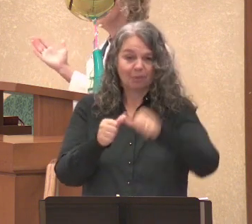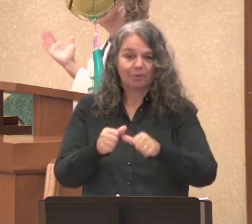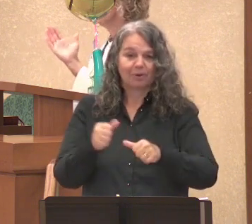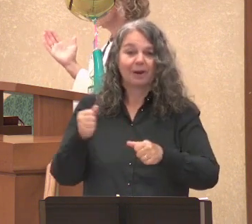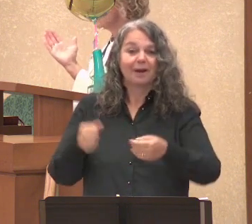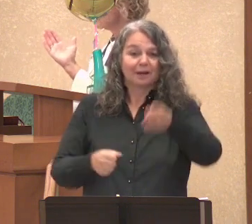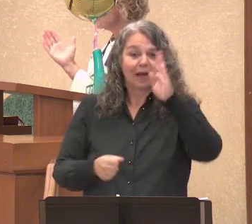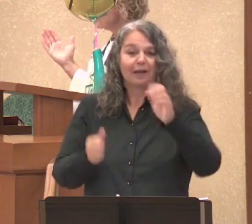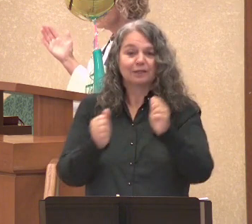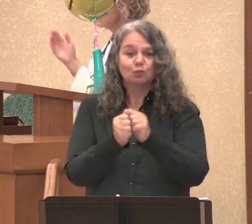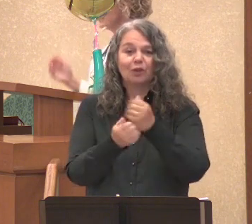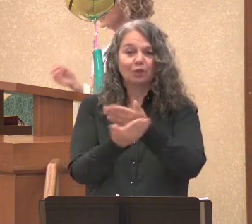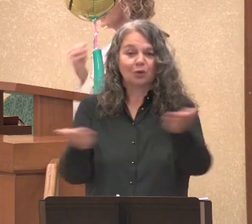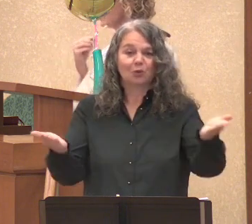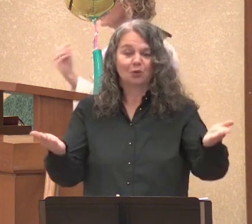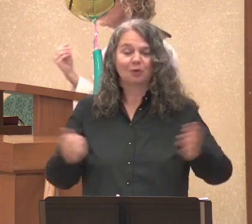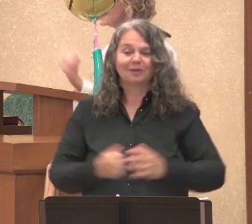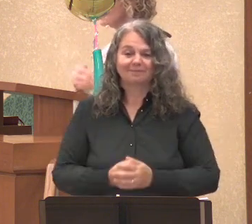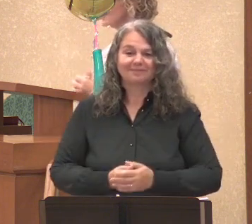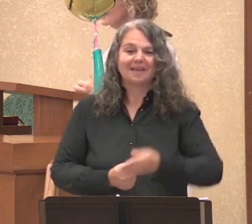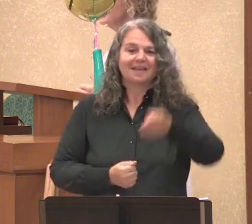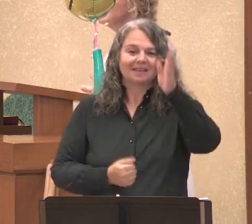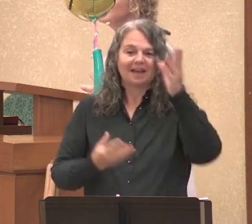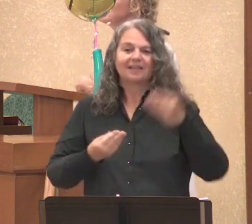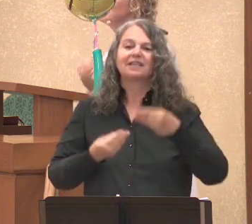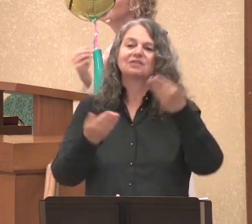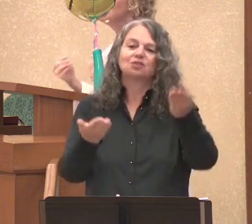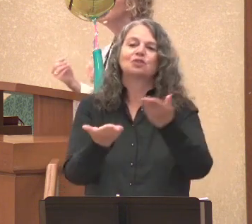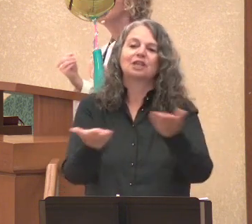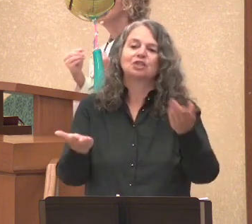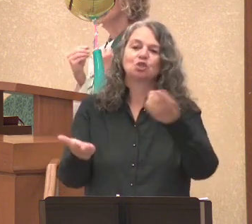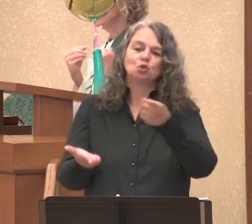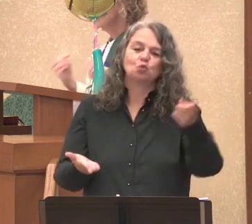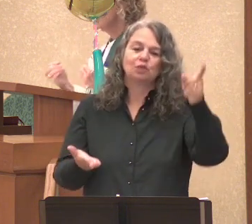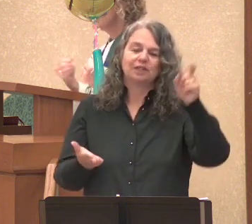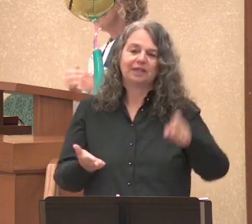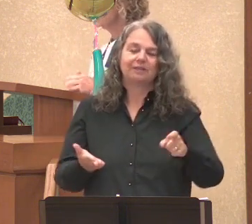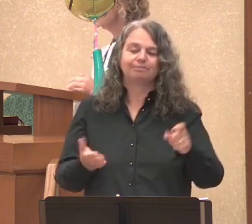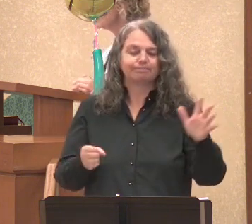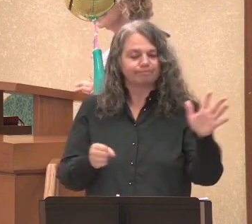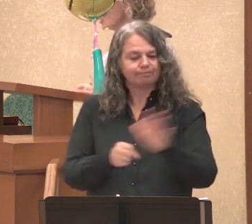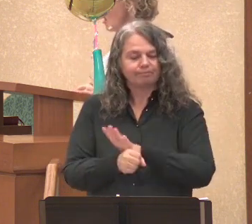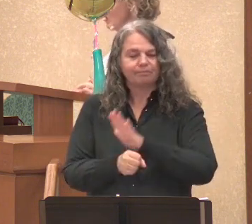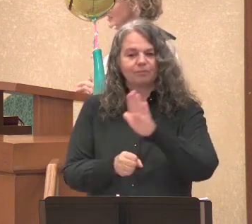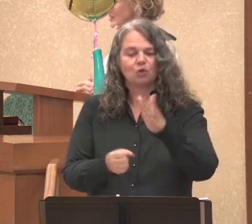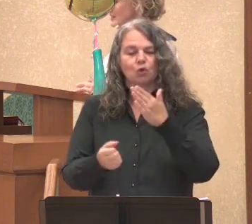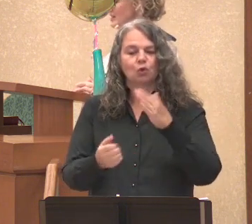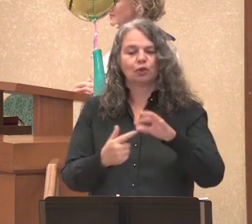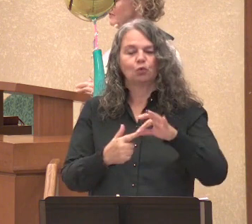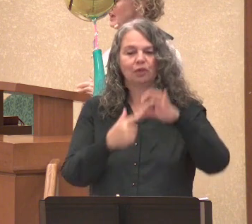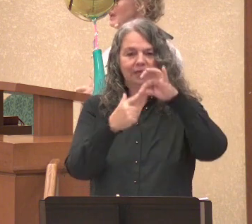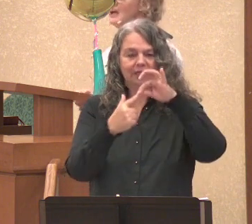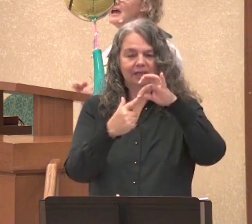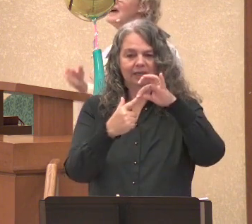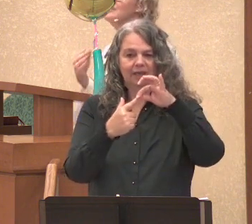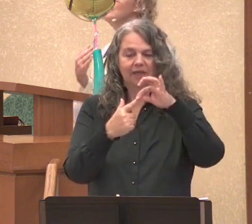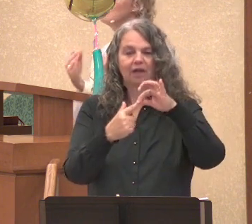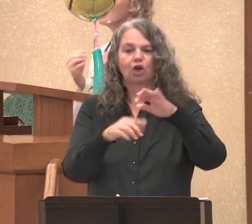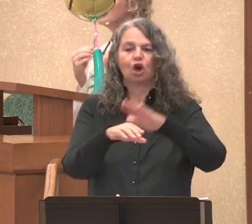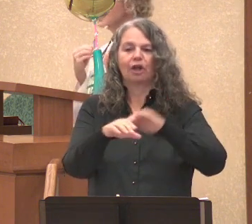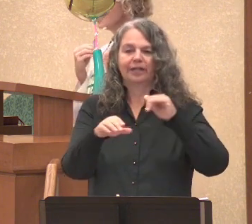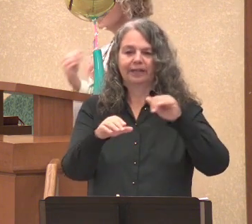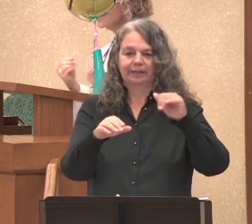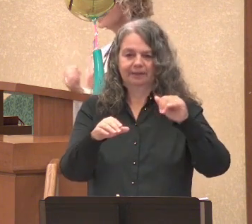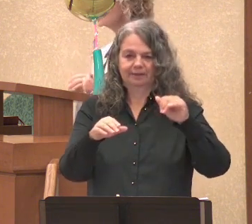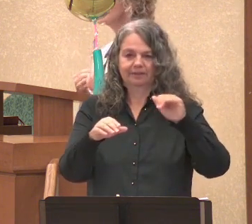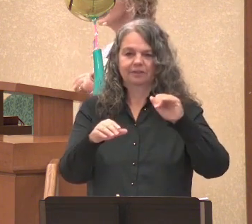you, mighty warriors. God gives you what you need to fulfill your unique baptismal calling in life, and you